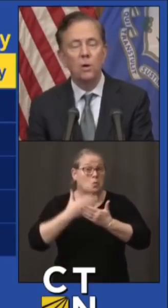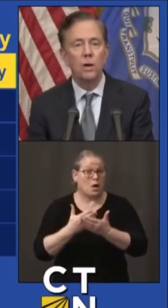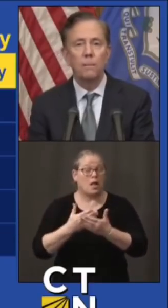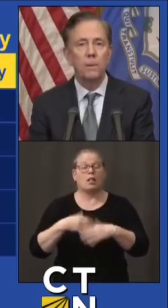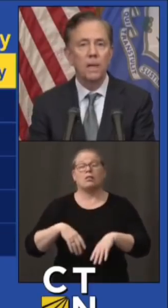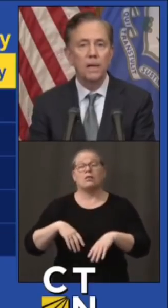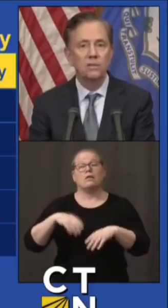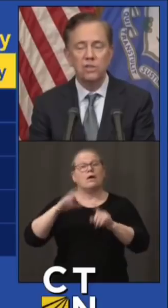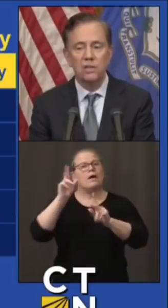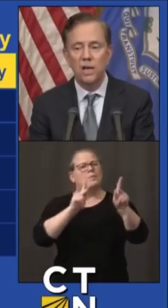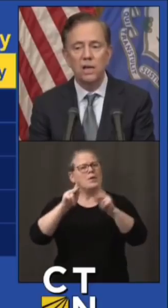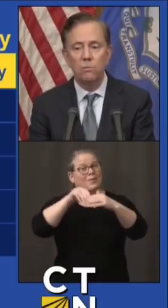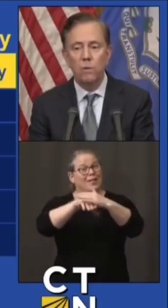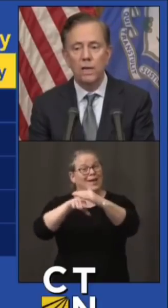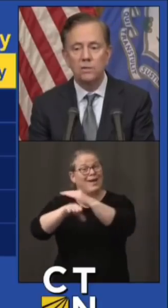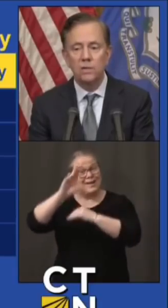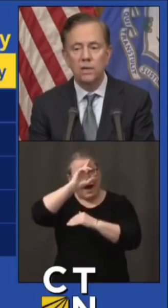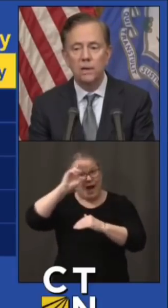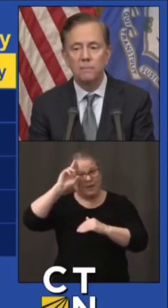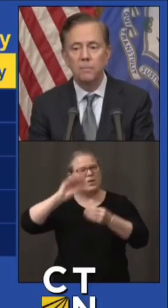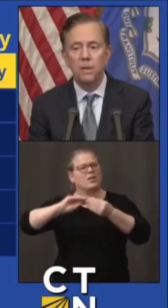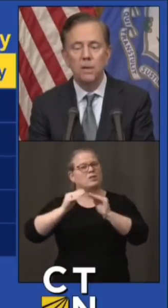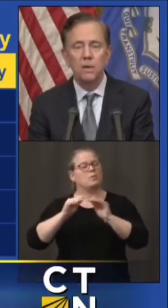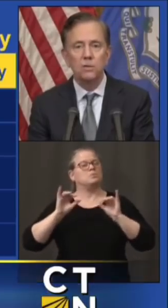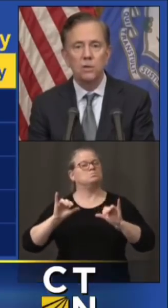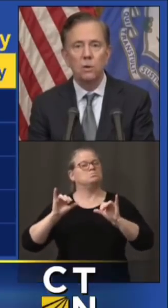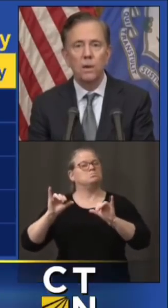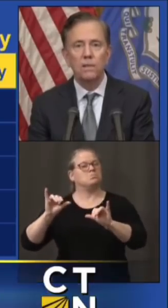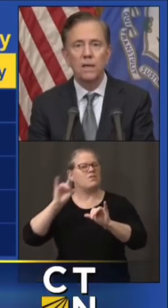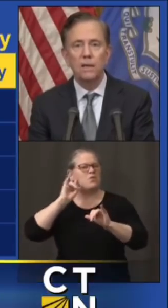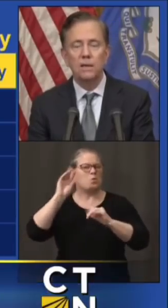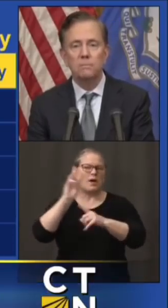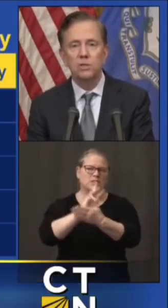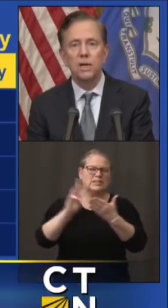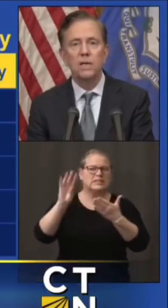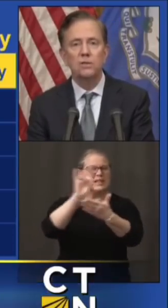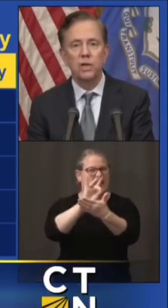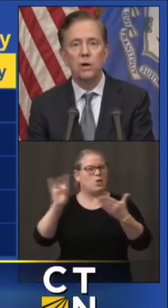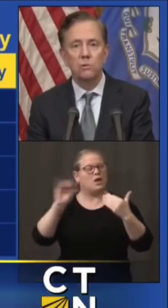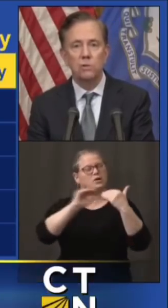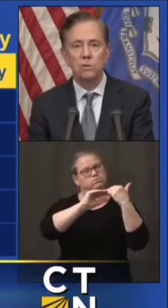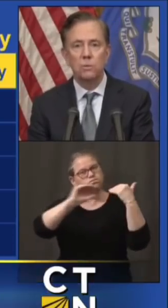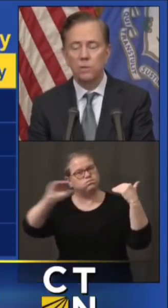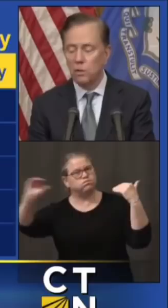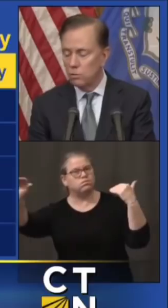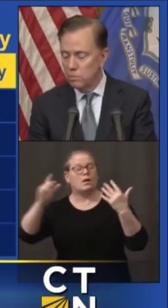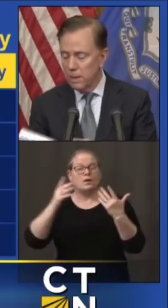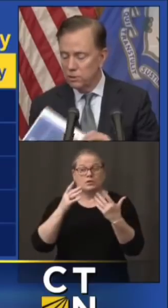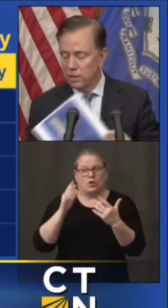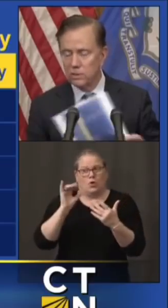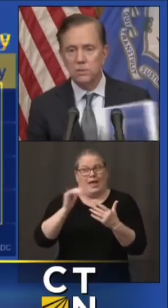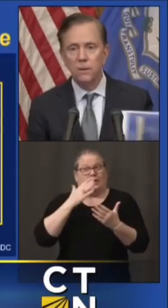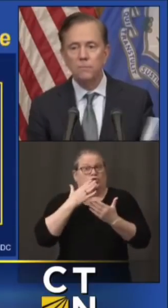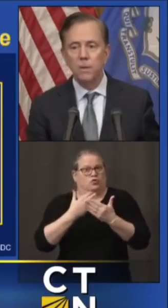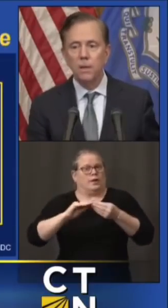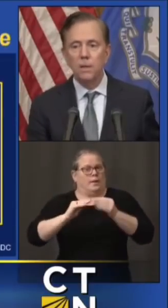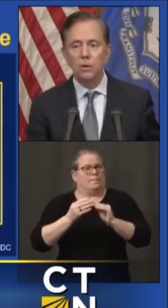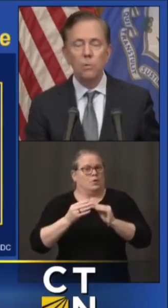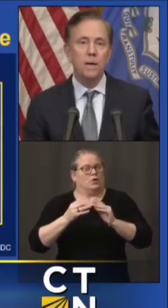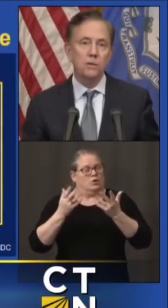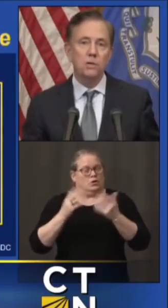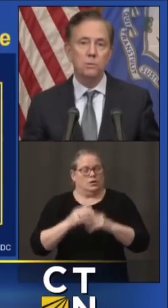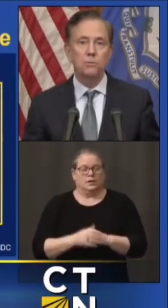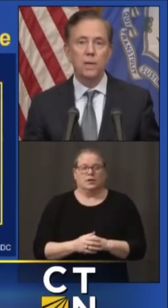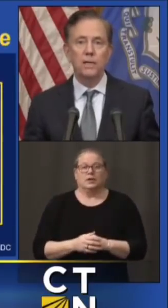really gone up in the last 6-8 weeks. So I think steady as she goes in terms of those metrics. The